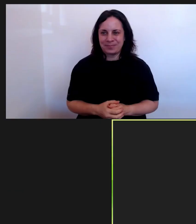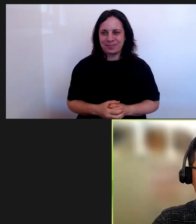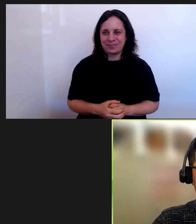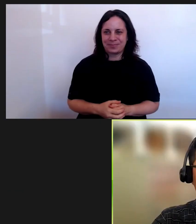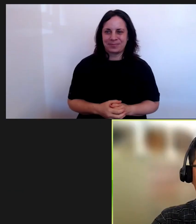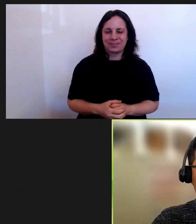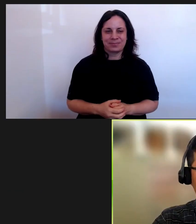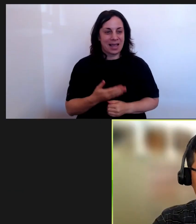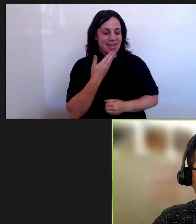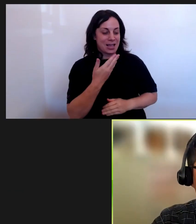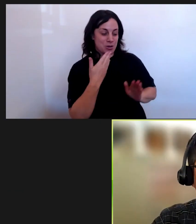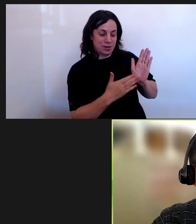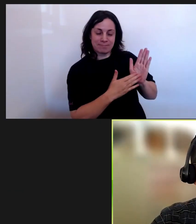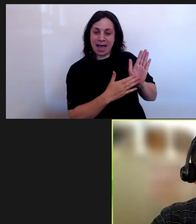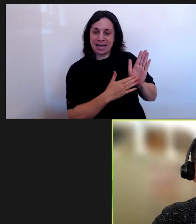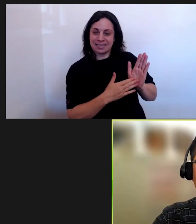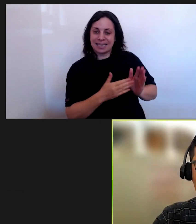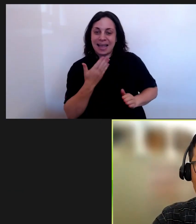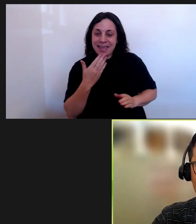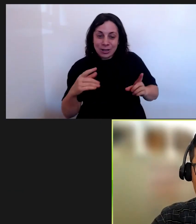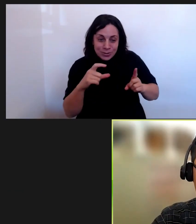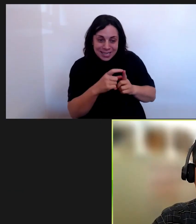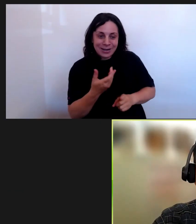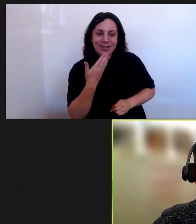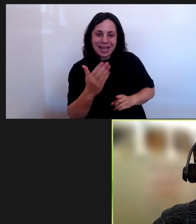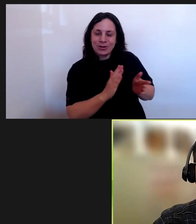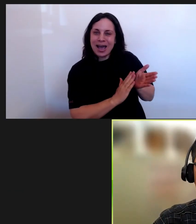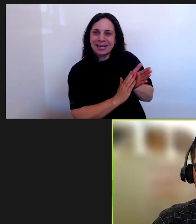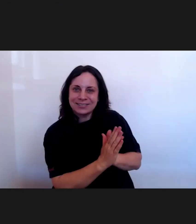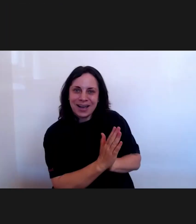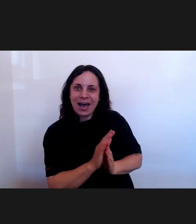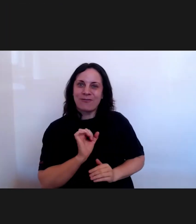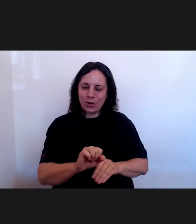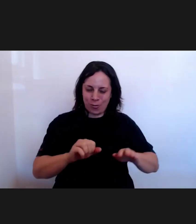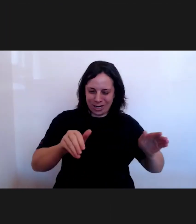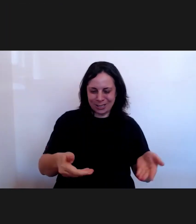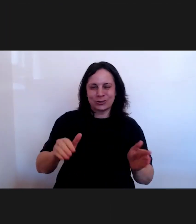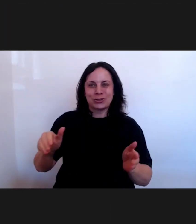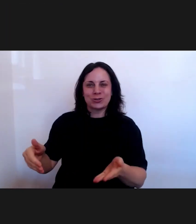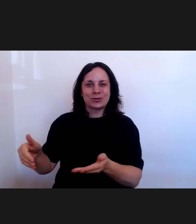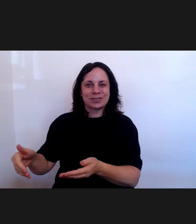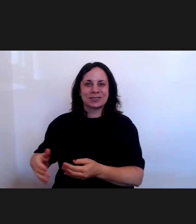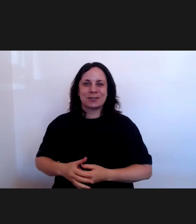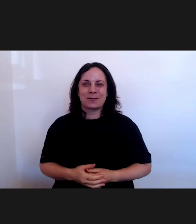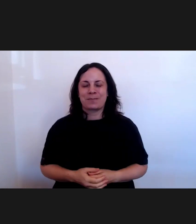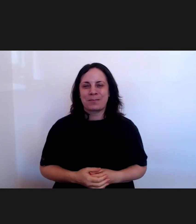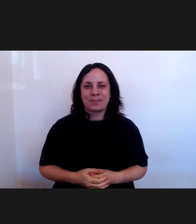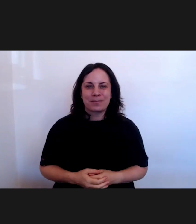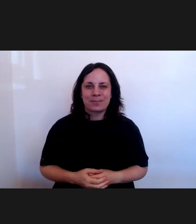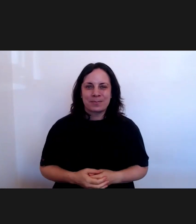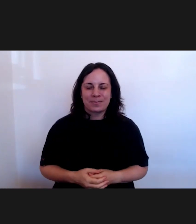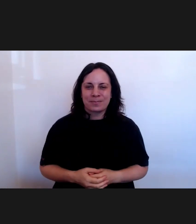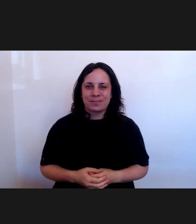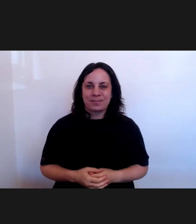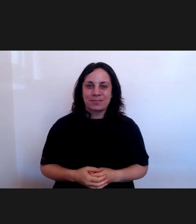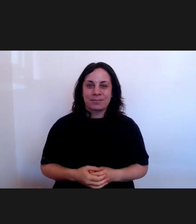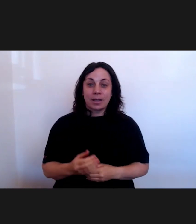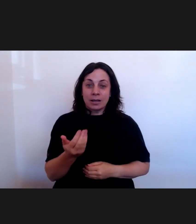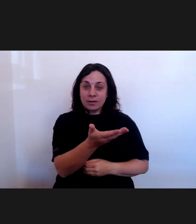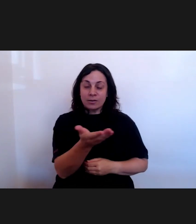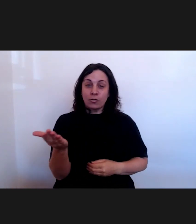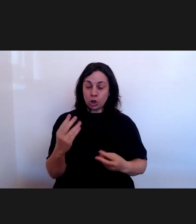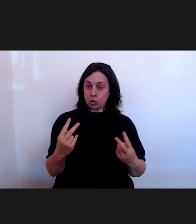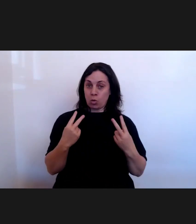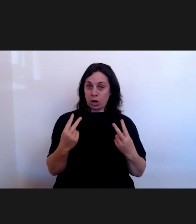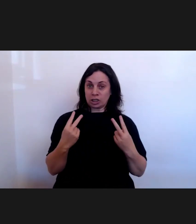Kia ora, Martin. Thank you, Daniel, and thank you, Hafsa, for the introduction. For the audience, just to